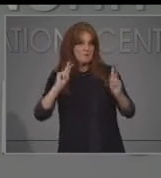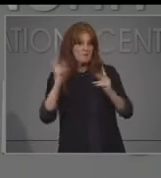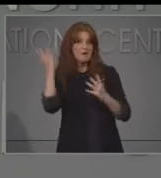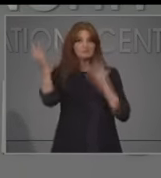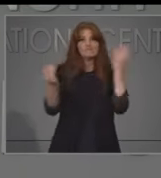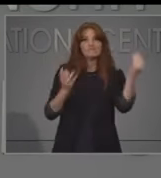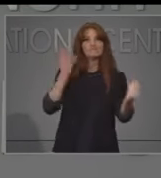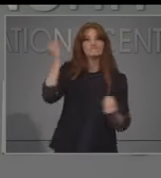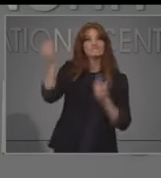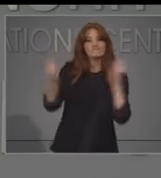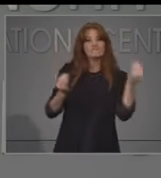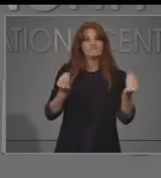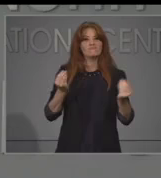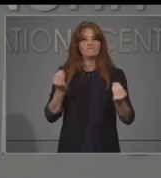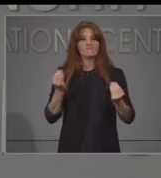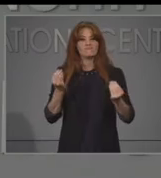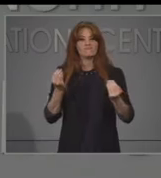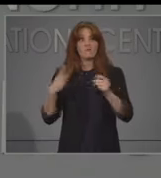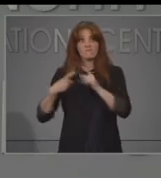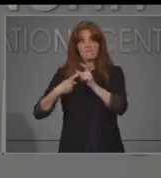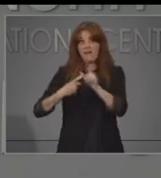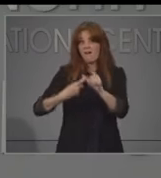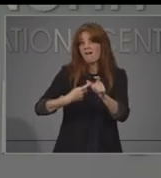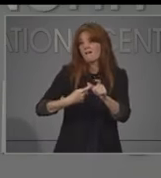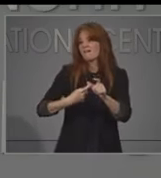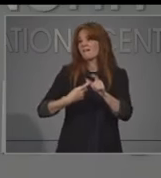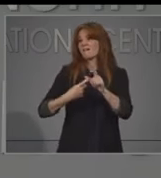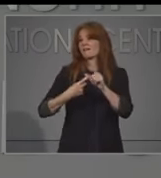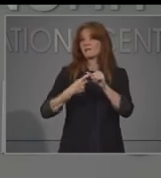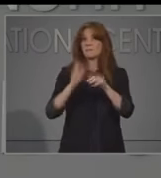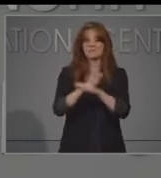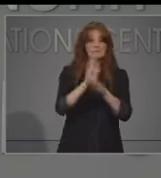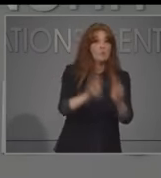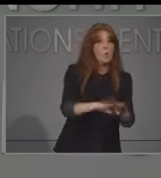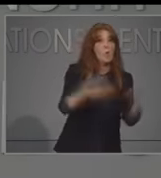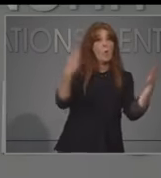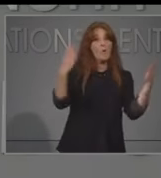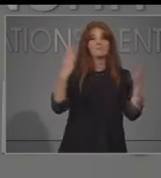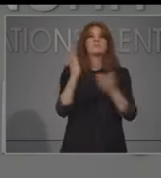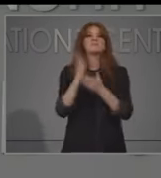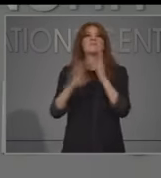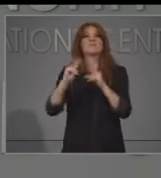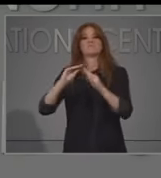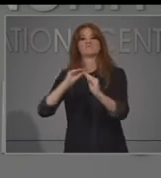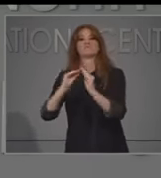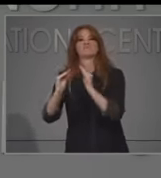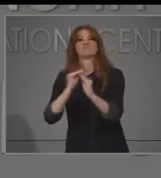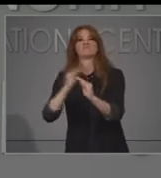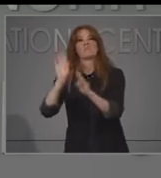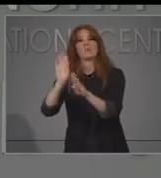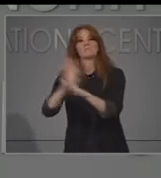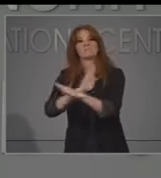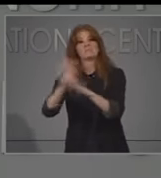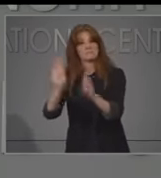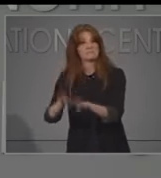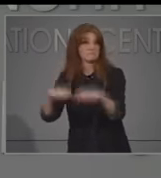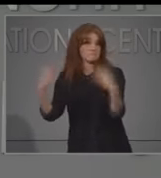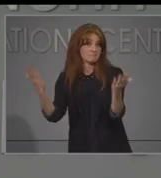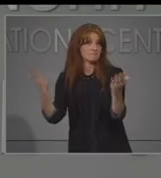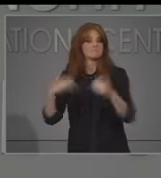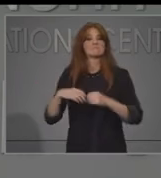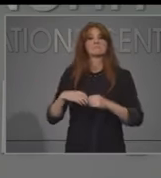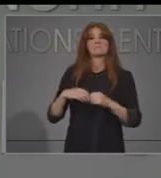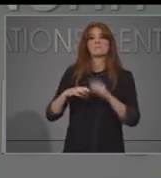out, they are running, reopening, or in some cases repairing their businesses. They are